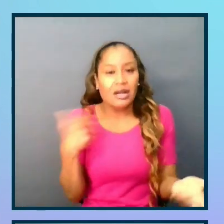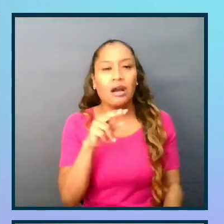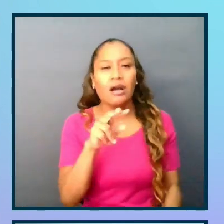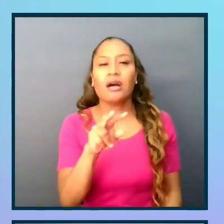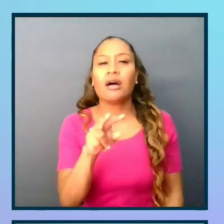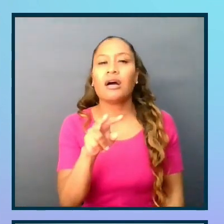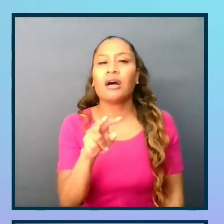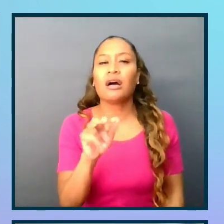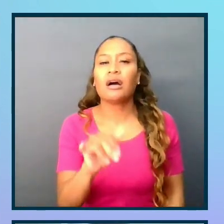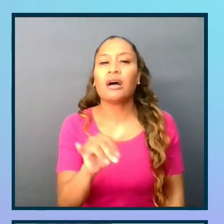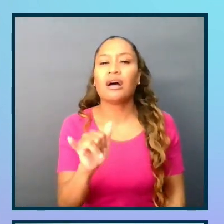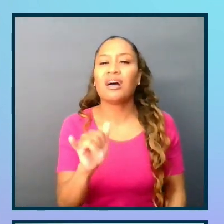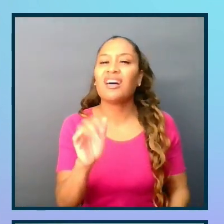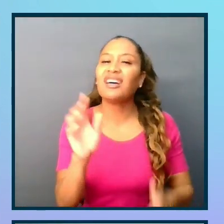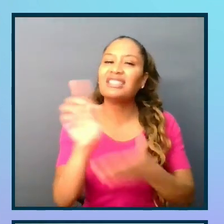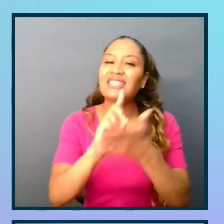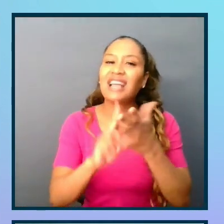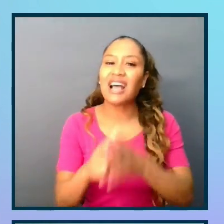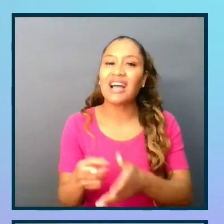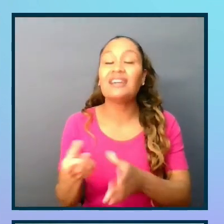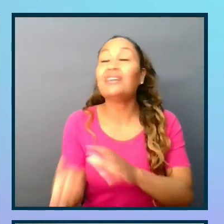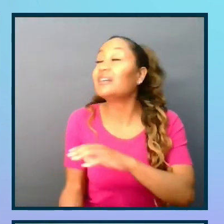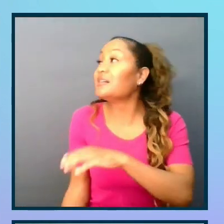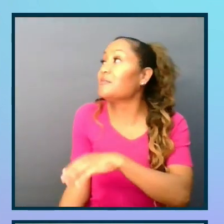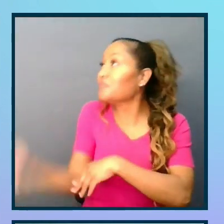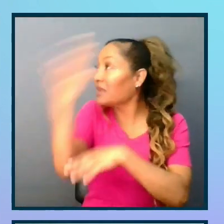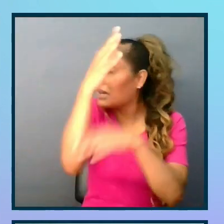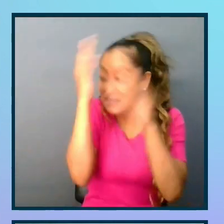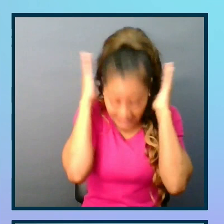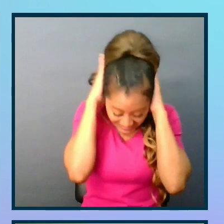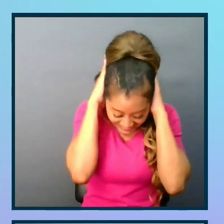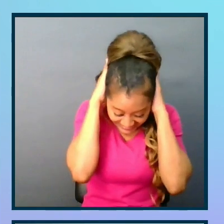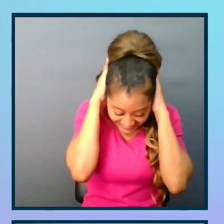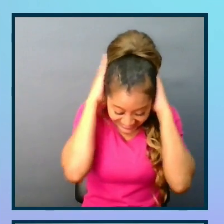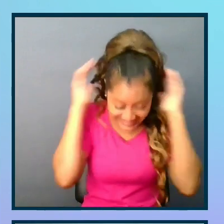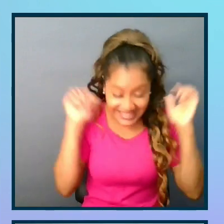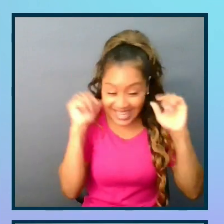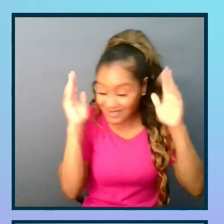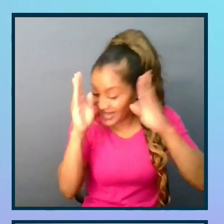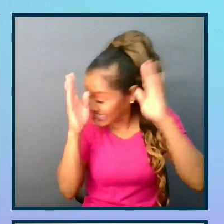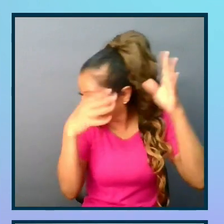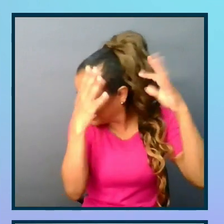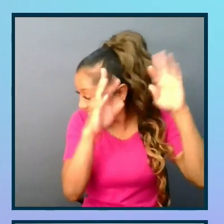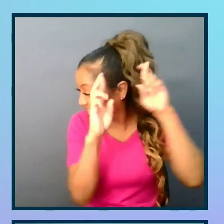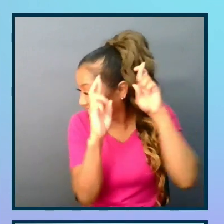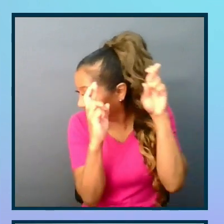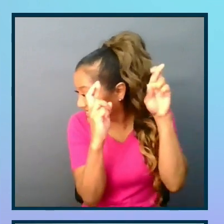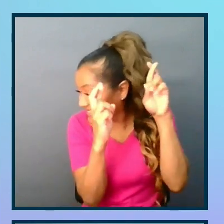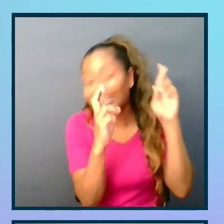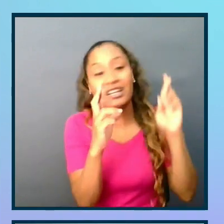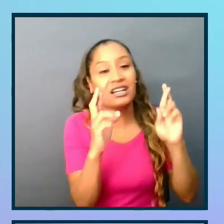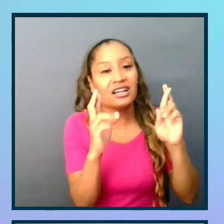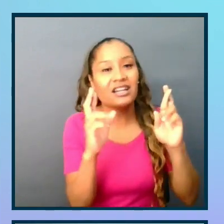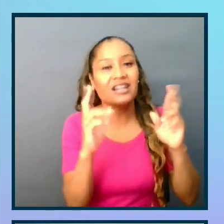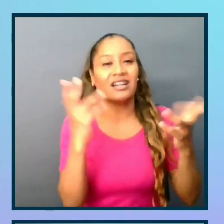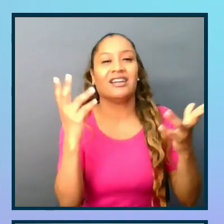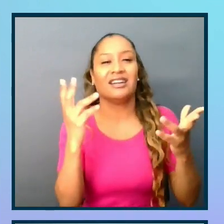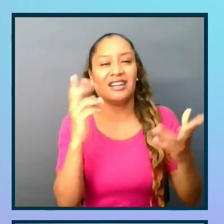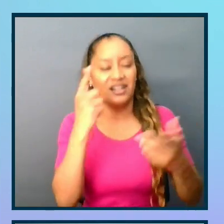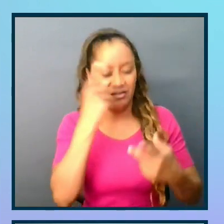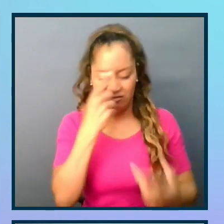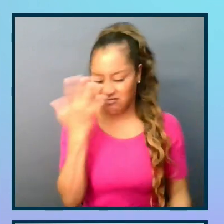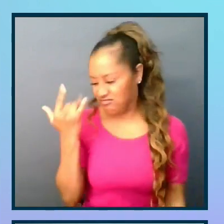whole design, throw it over a fence, plug your ears, la, la, la. I hope everything goes well. And then, you know, they wonder